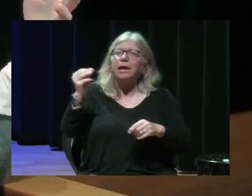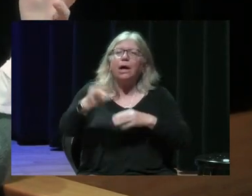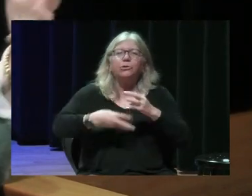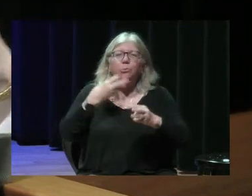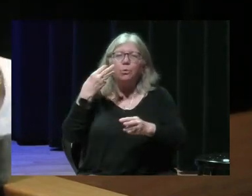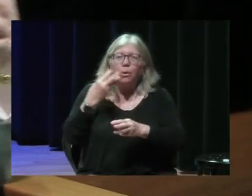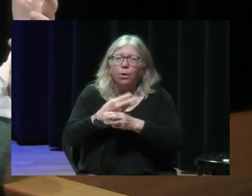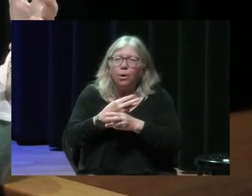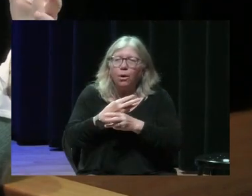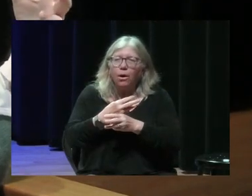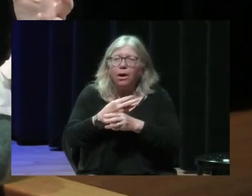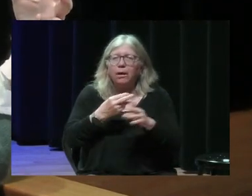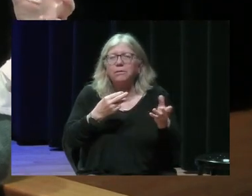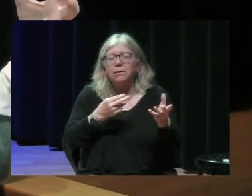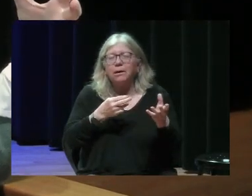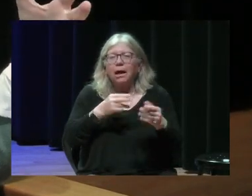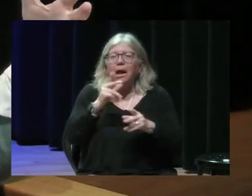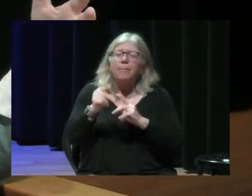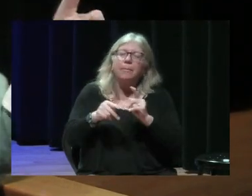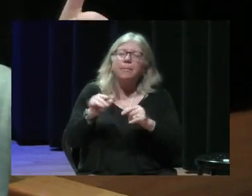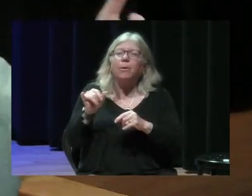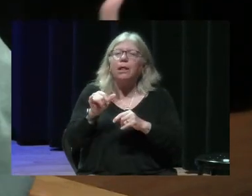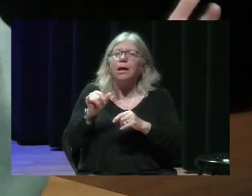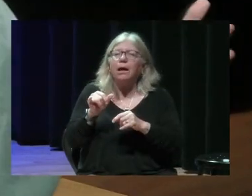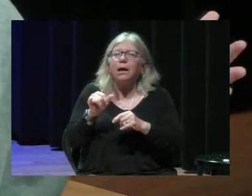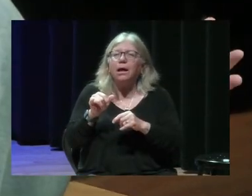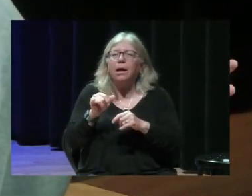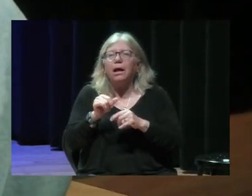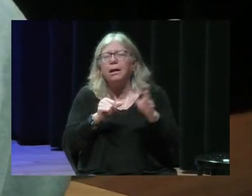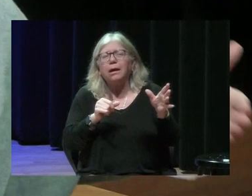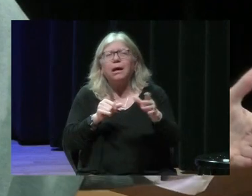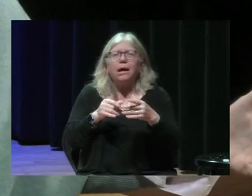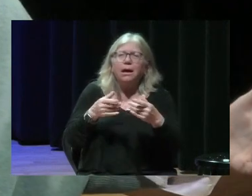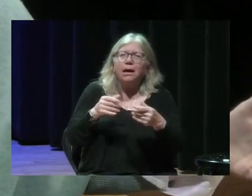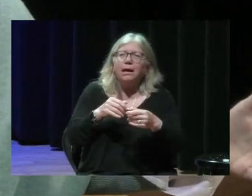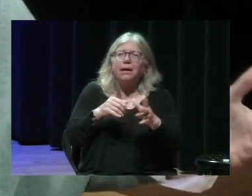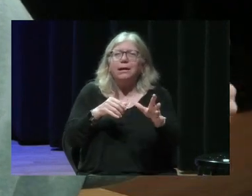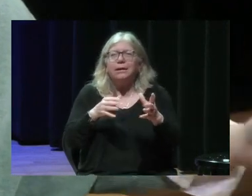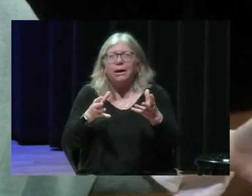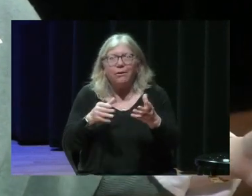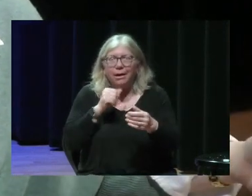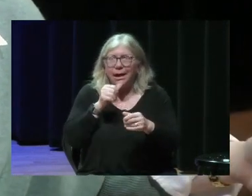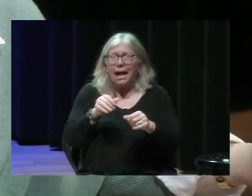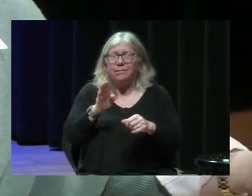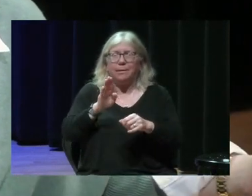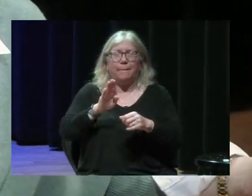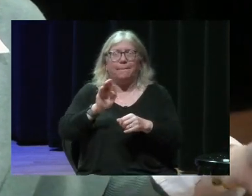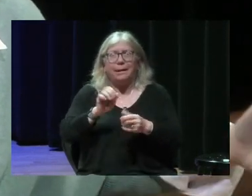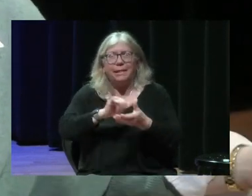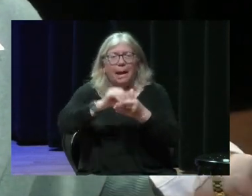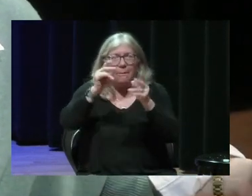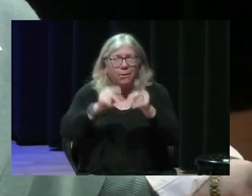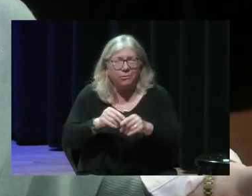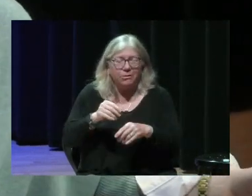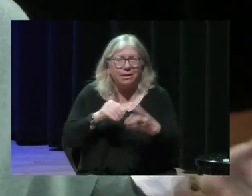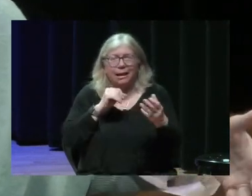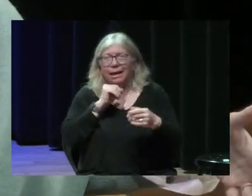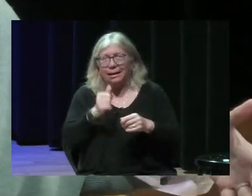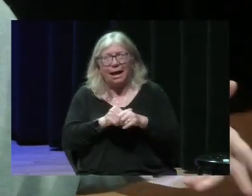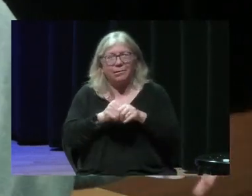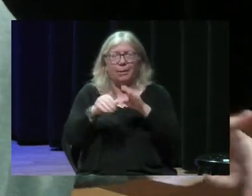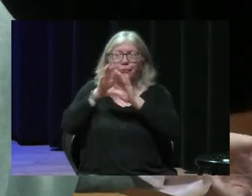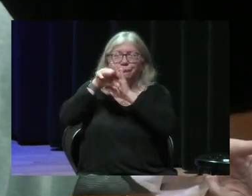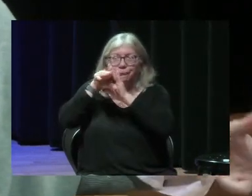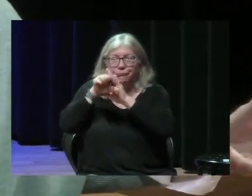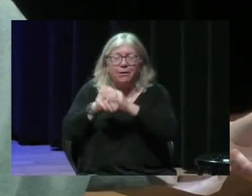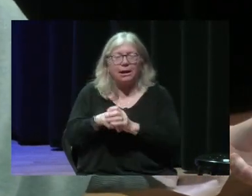world, the little I was, people were, like, bending over themselves not to be that person, not to end up on TikTok or the Instagram reels